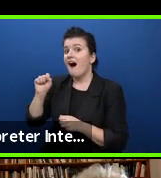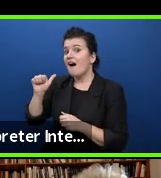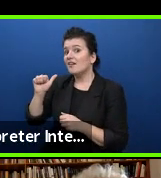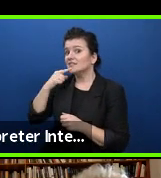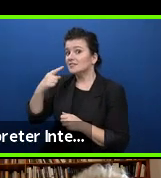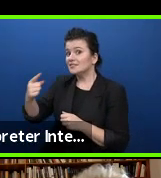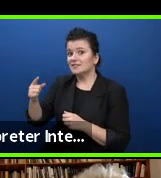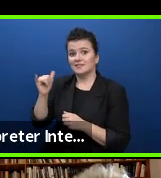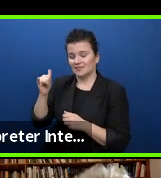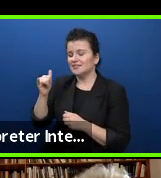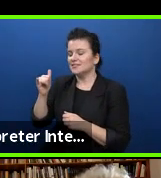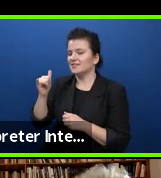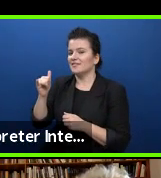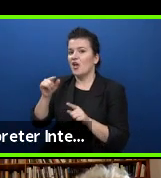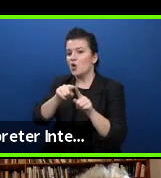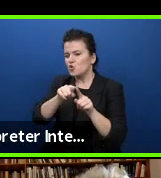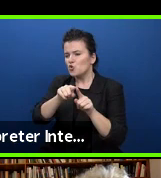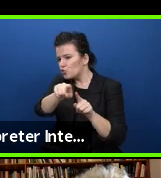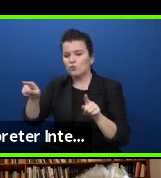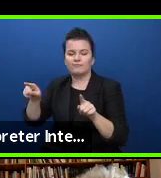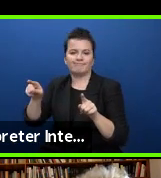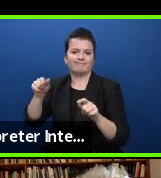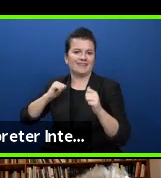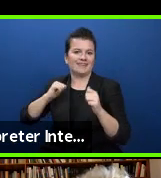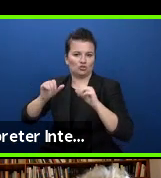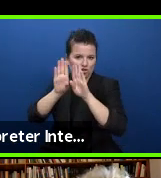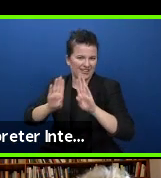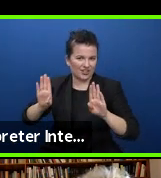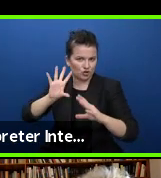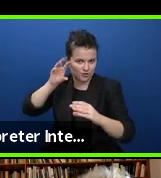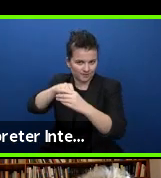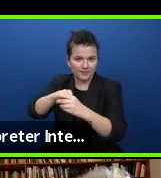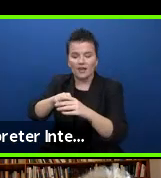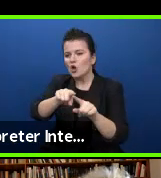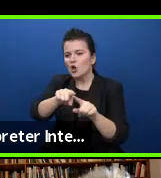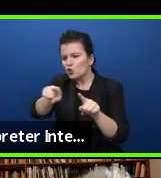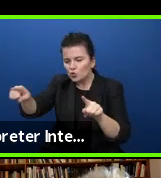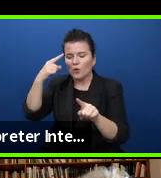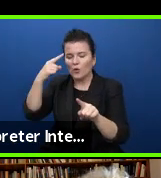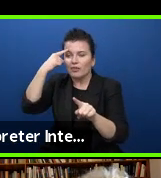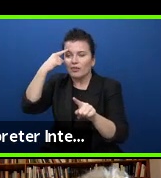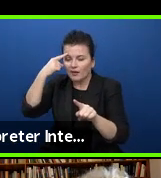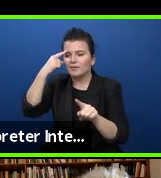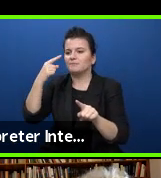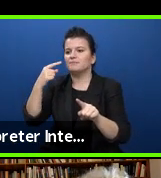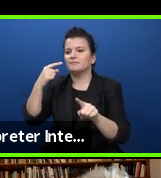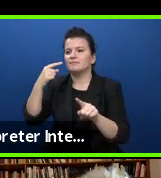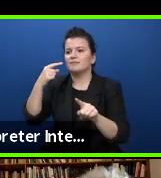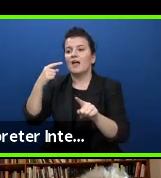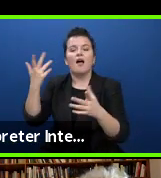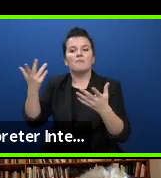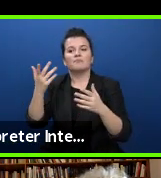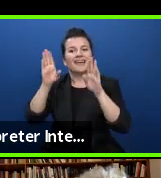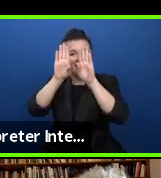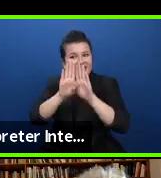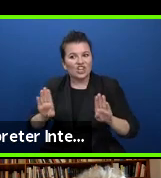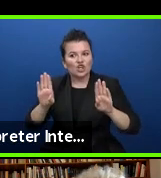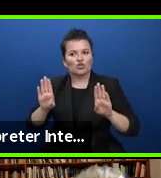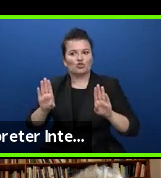that are here in the room to think about the opportunities that they have as theater makers to apply